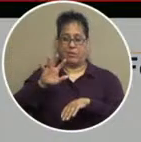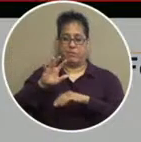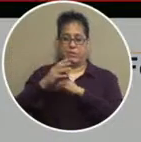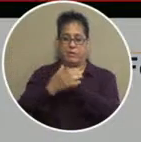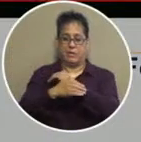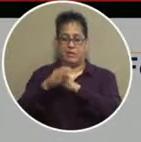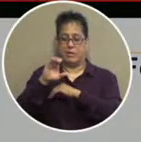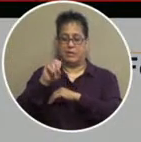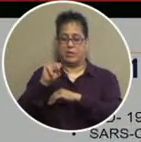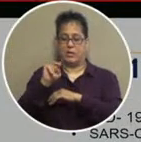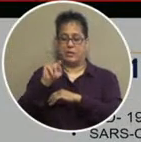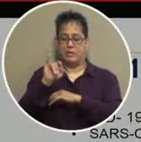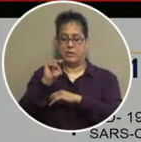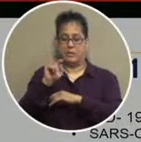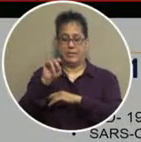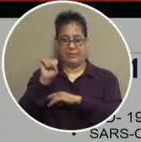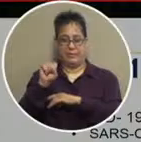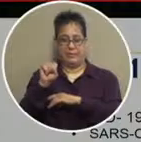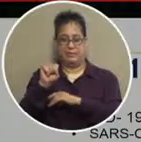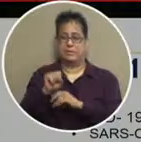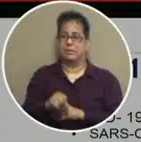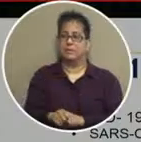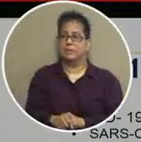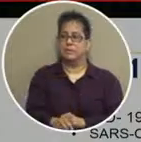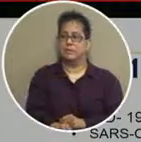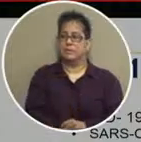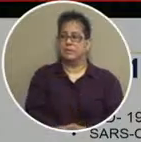next slide, please.